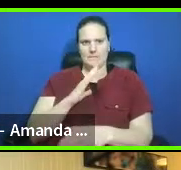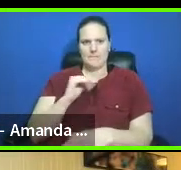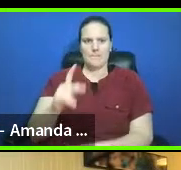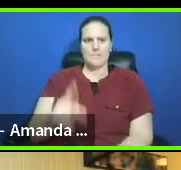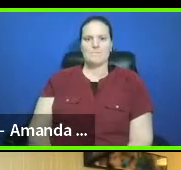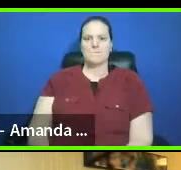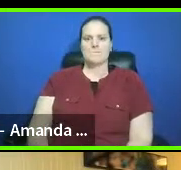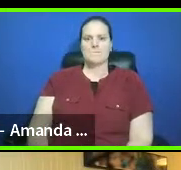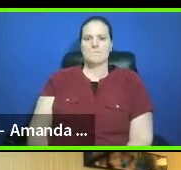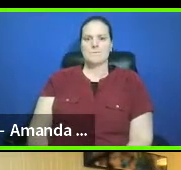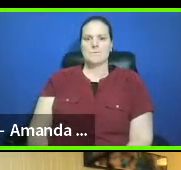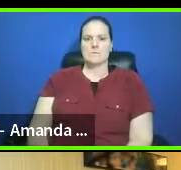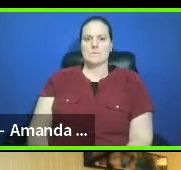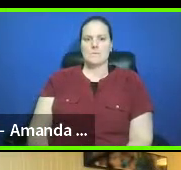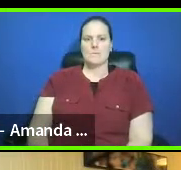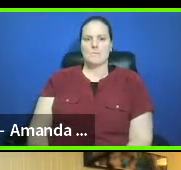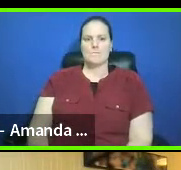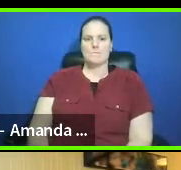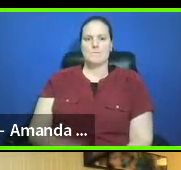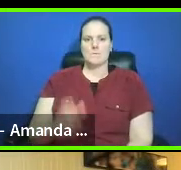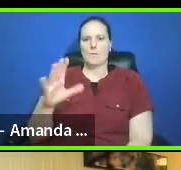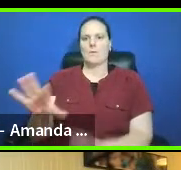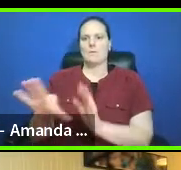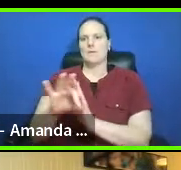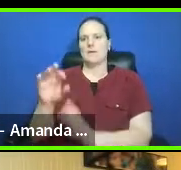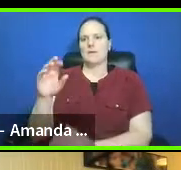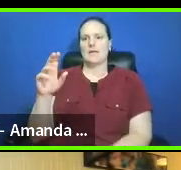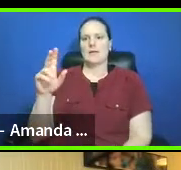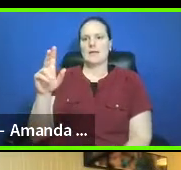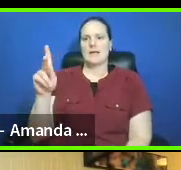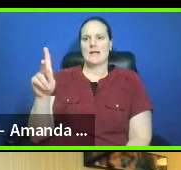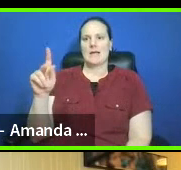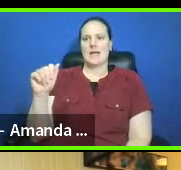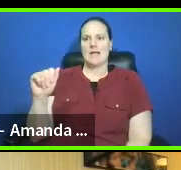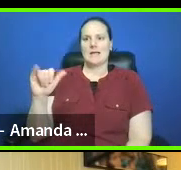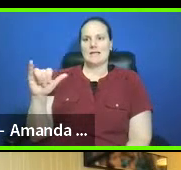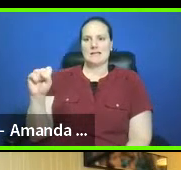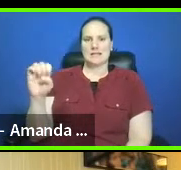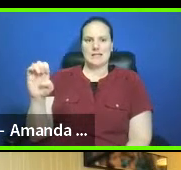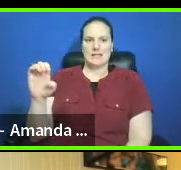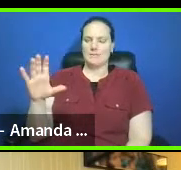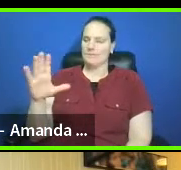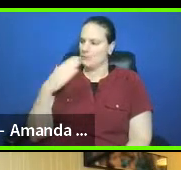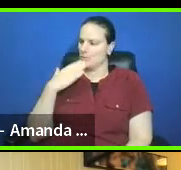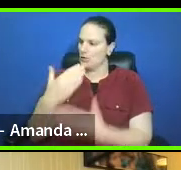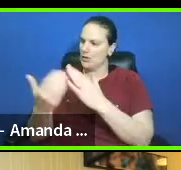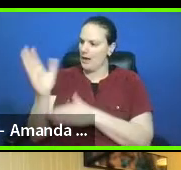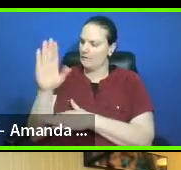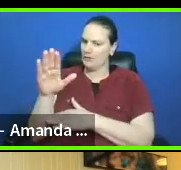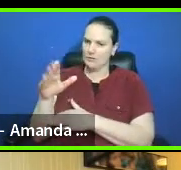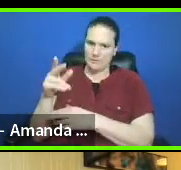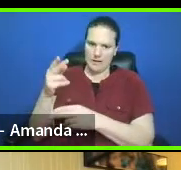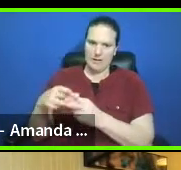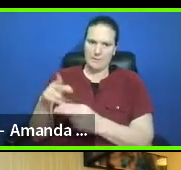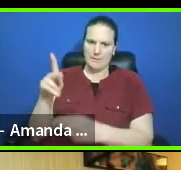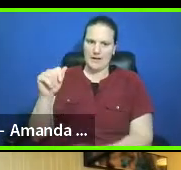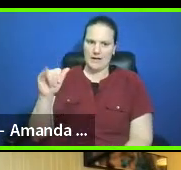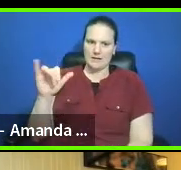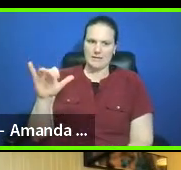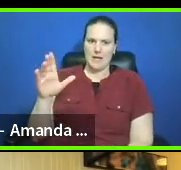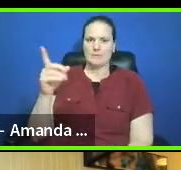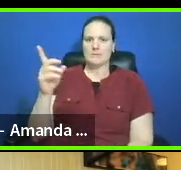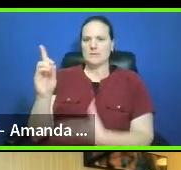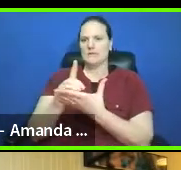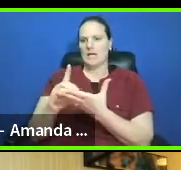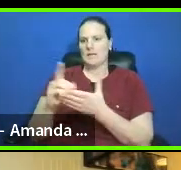okay. I will choose Casey. Good afternoon. My name is Casey Lyles. I'm the design manager